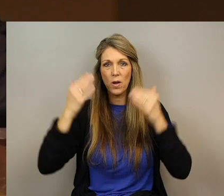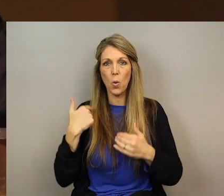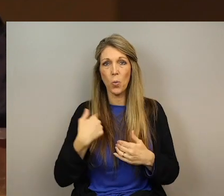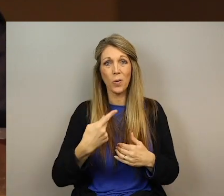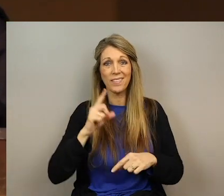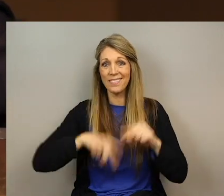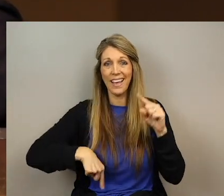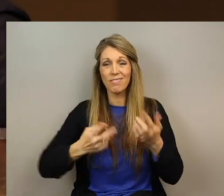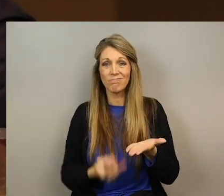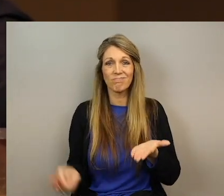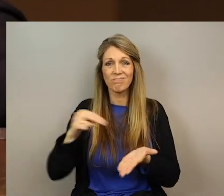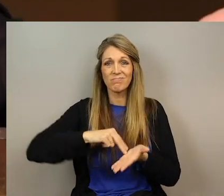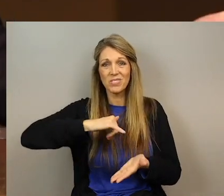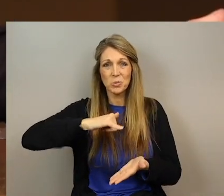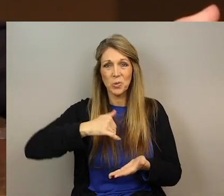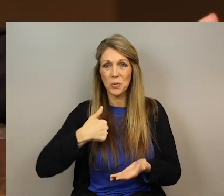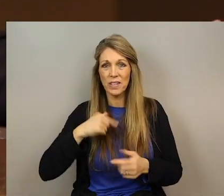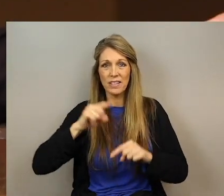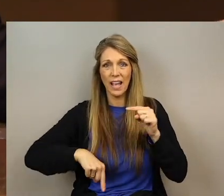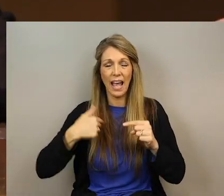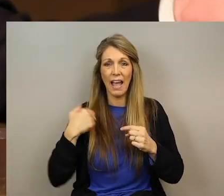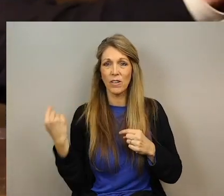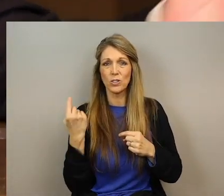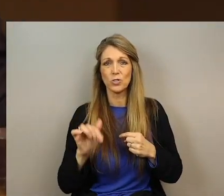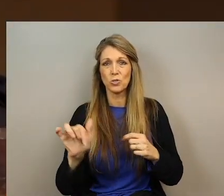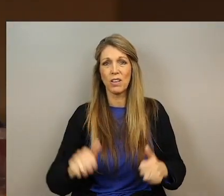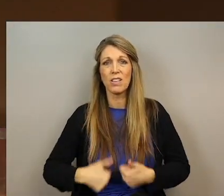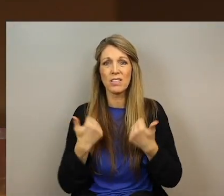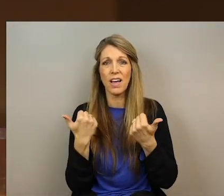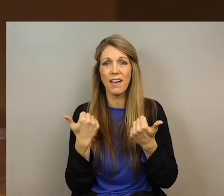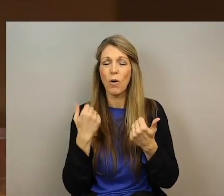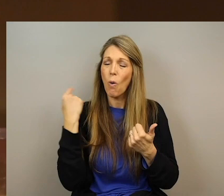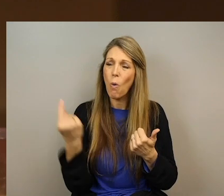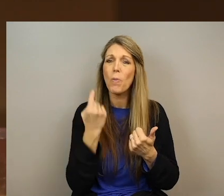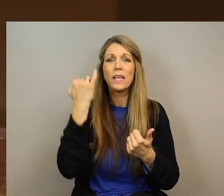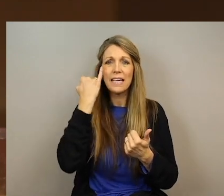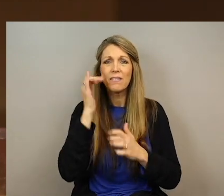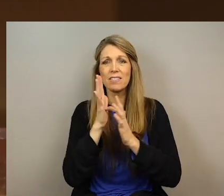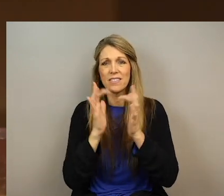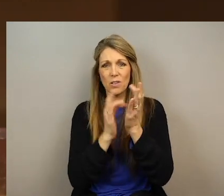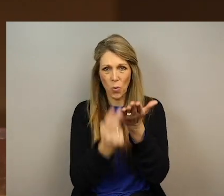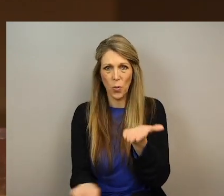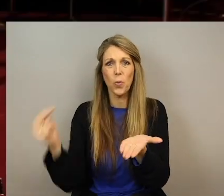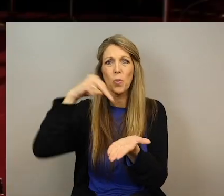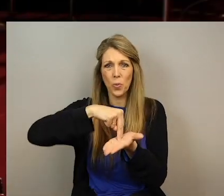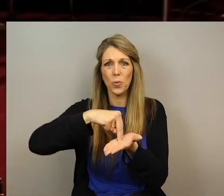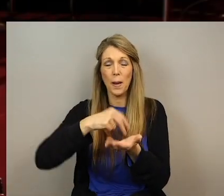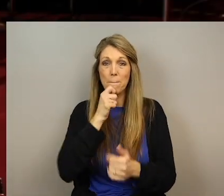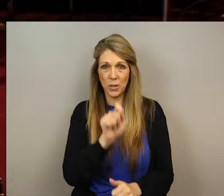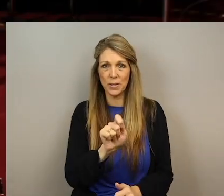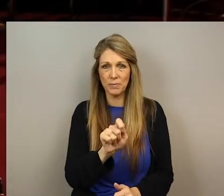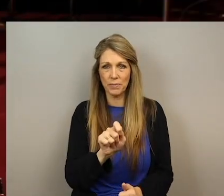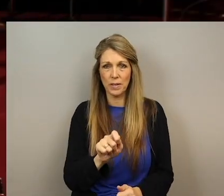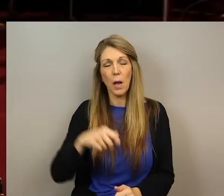too will not be raised from the dead. We too will not have eternal life apart from Jesus being raised from the dead. Here's what